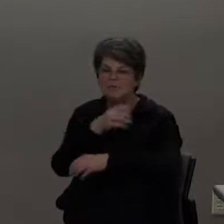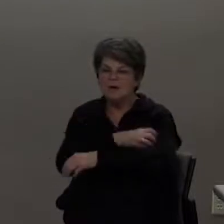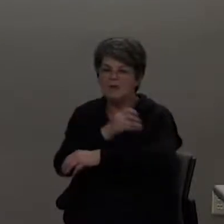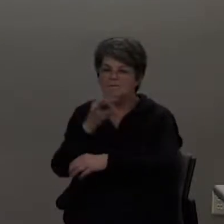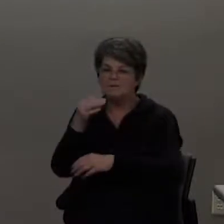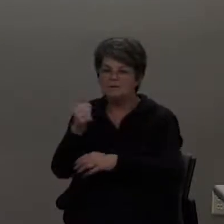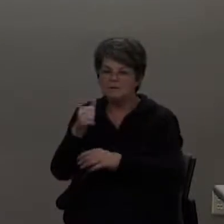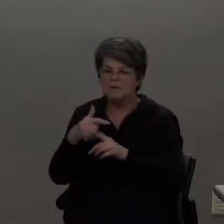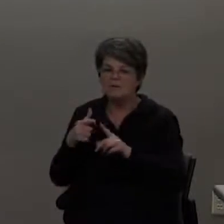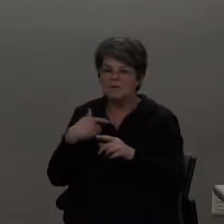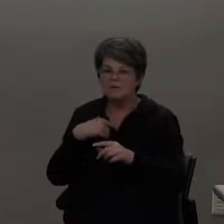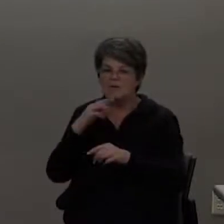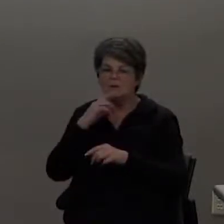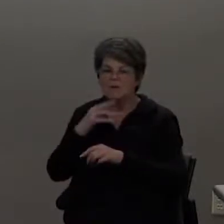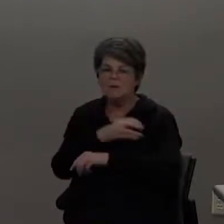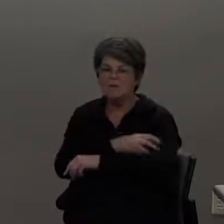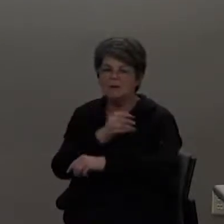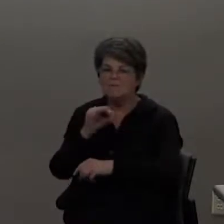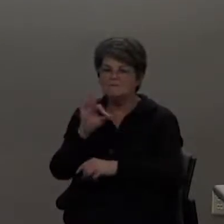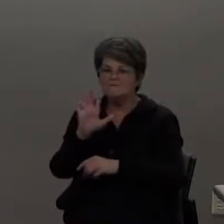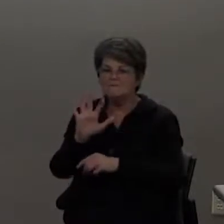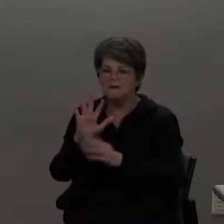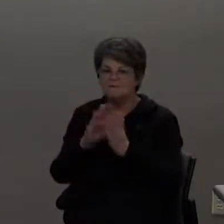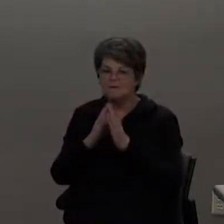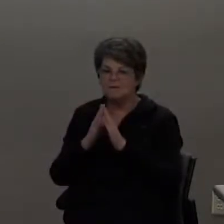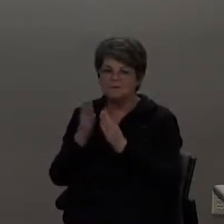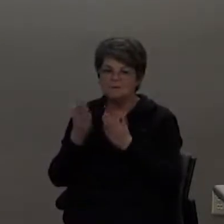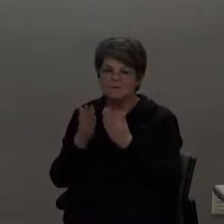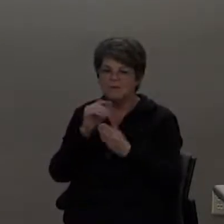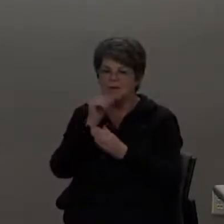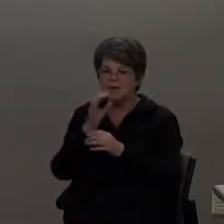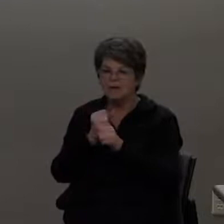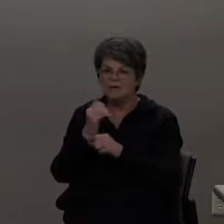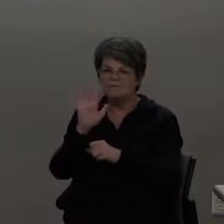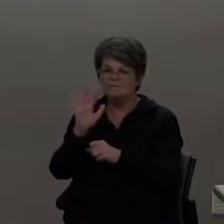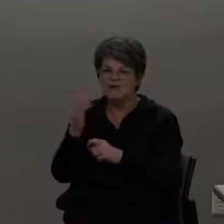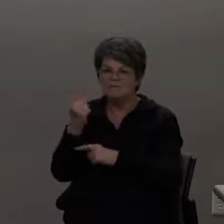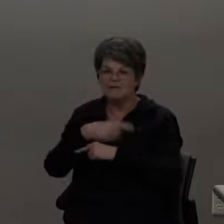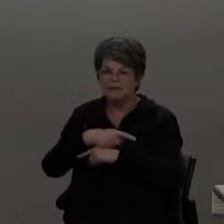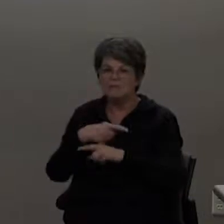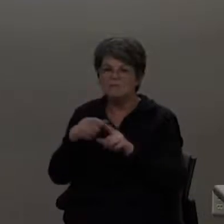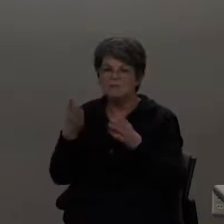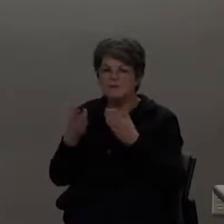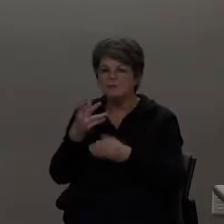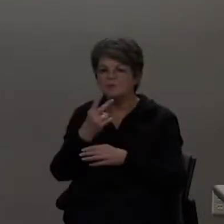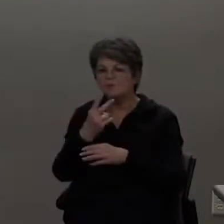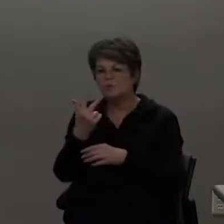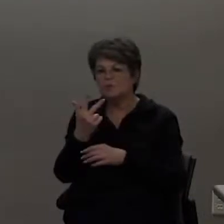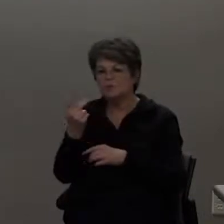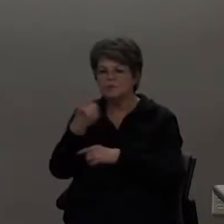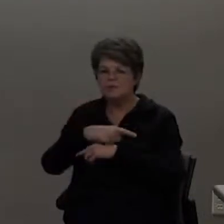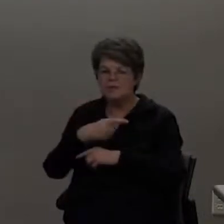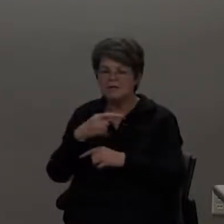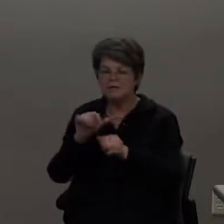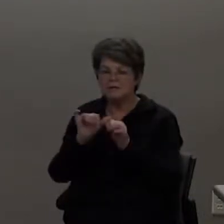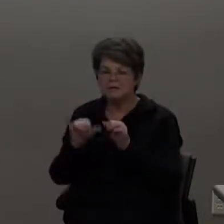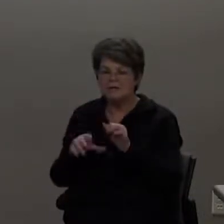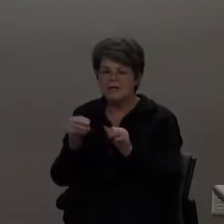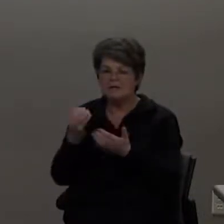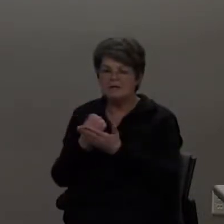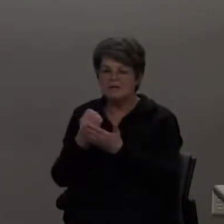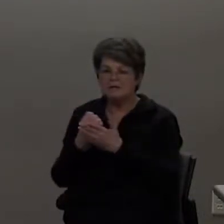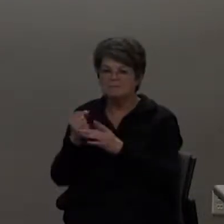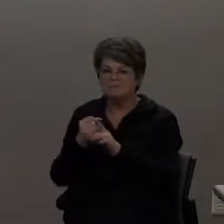but we are a power of 5 community, and we might not get a 5-day stay, but we can get a 2 or 3-day stay. And the economic